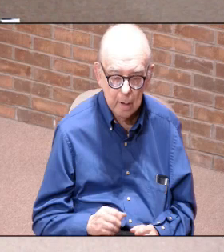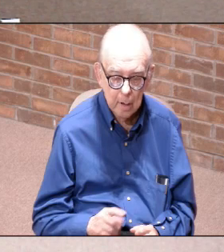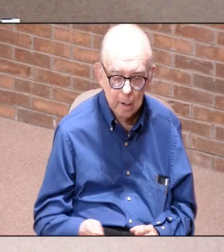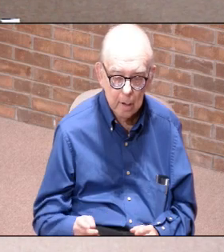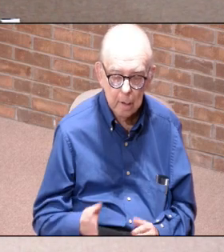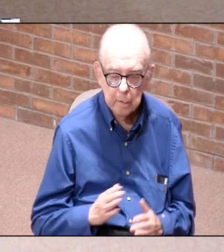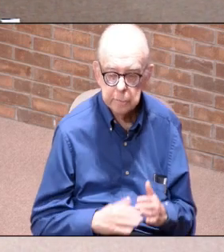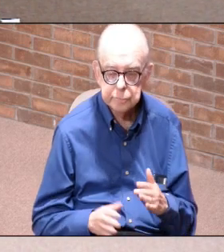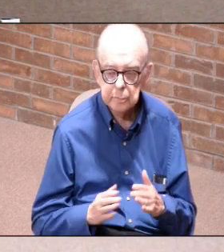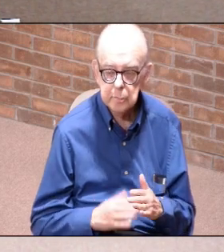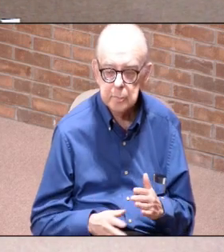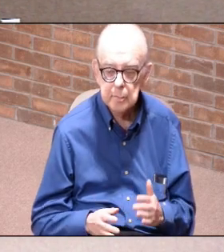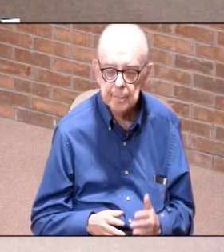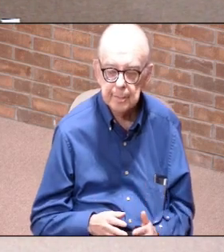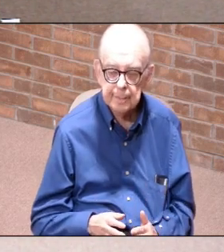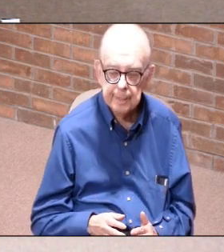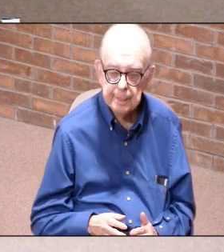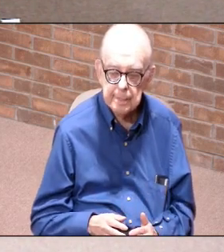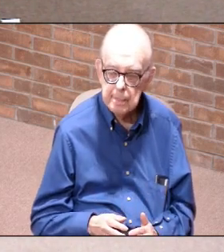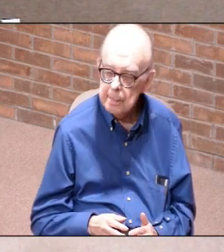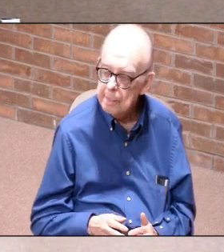And basically,